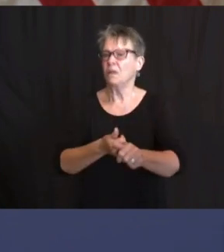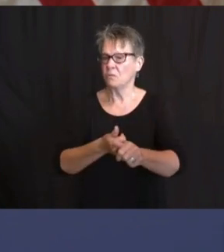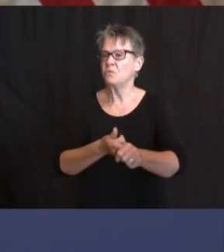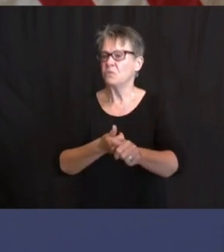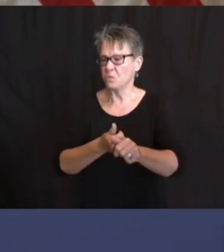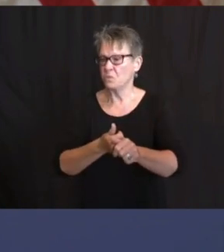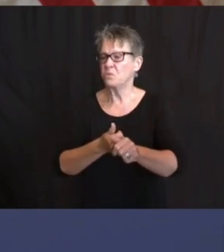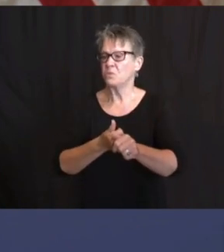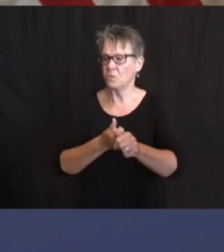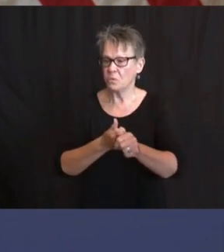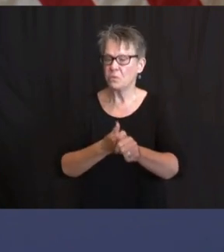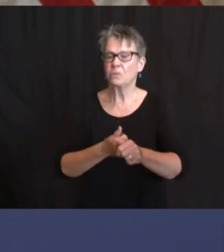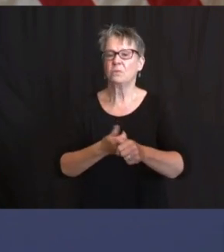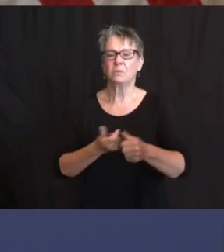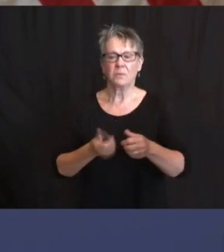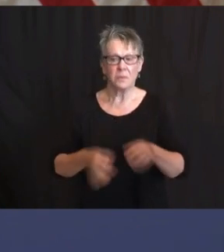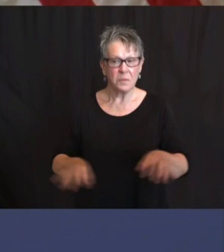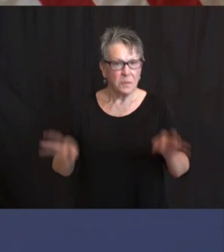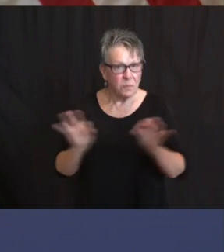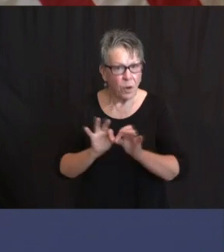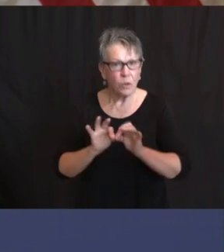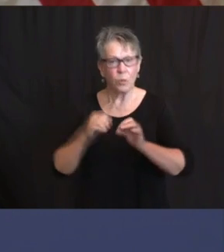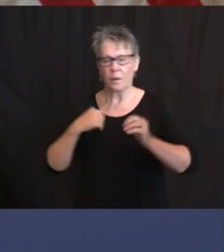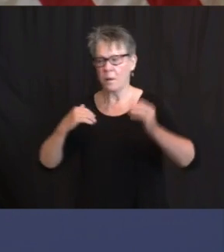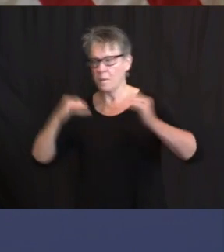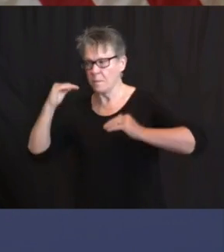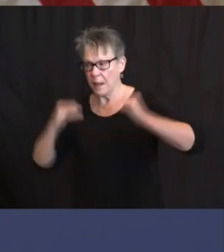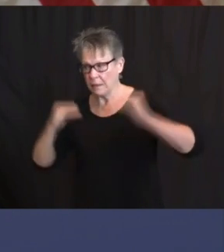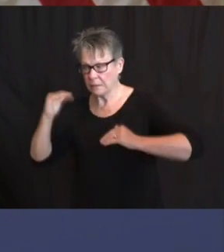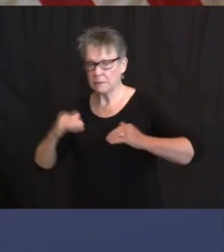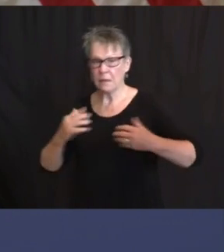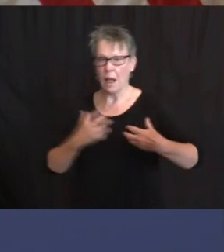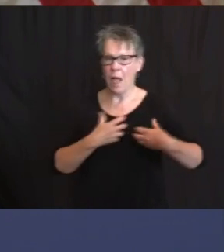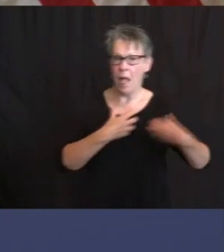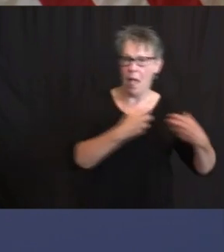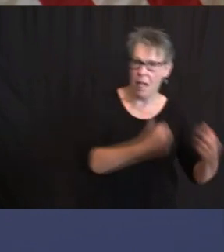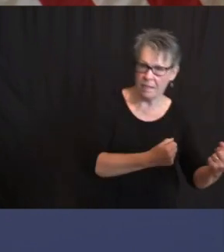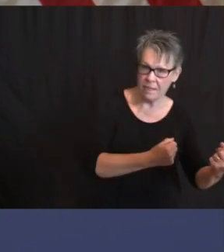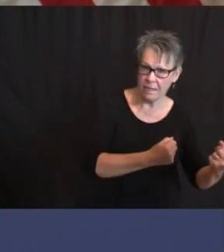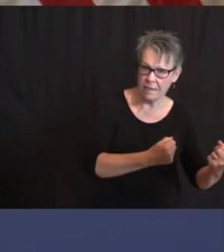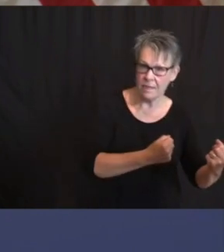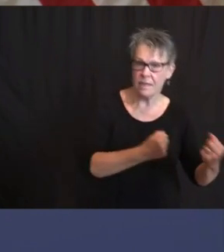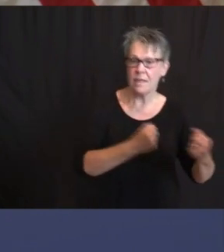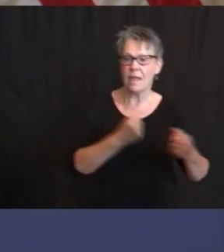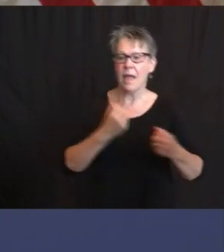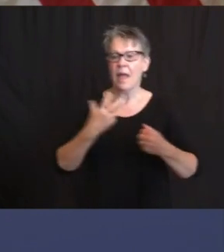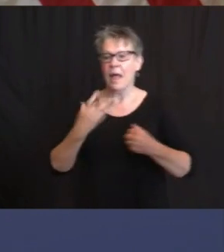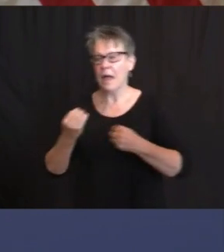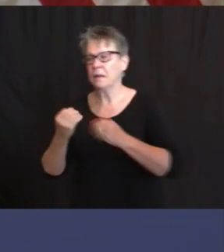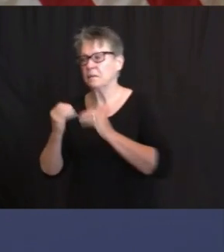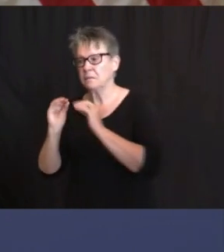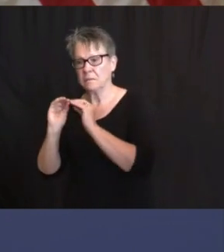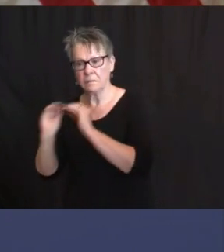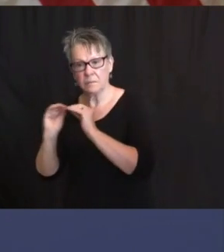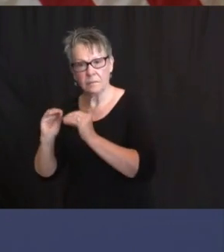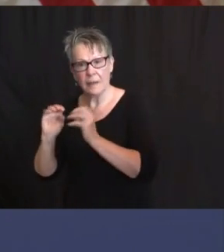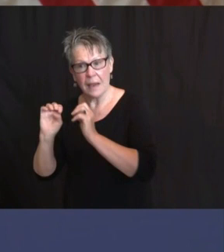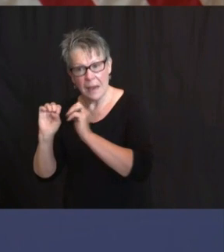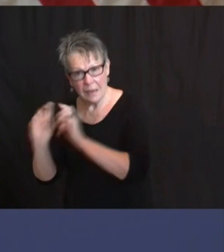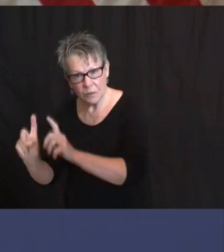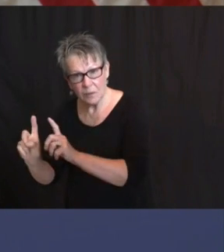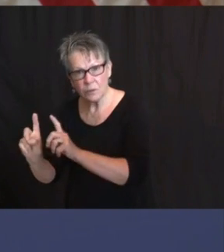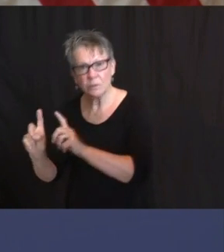of activities through a staged framework that will slowly and deliberately reinvigorate campuses' collaborative culture across the